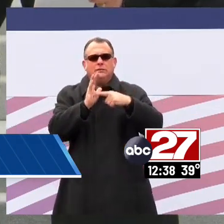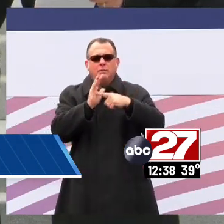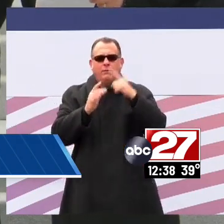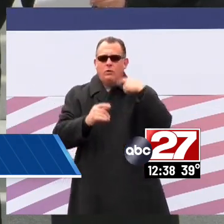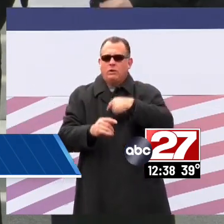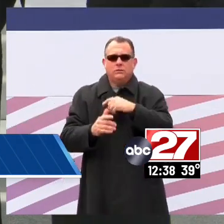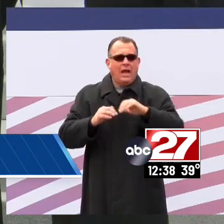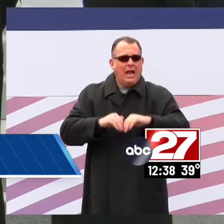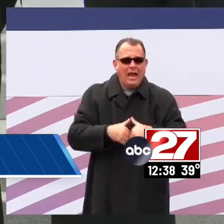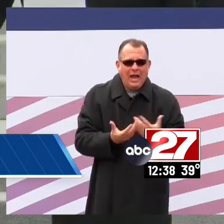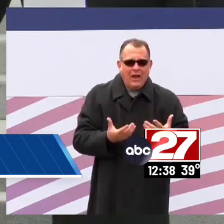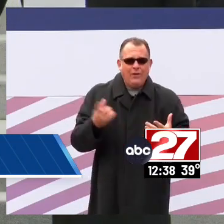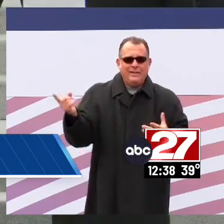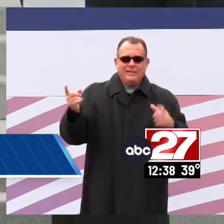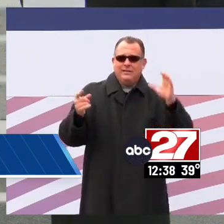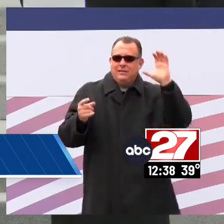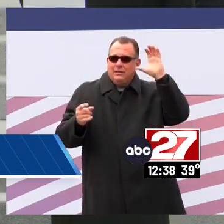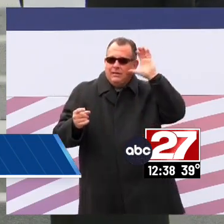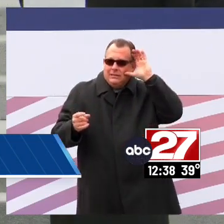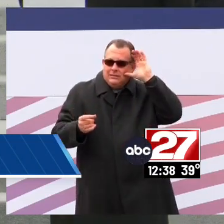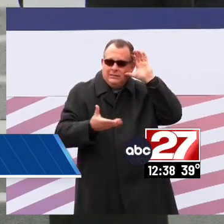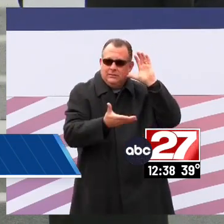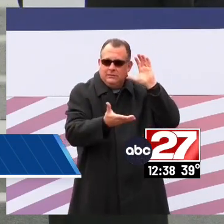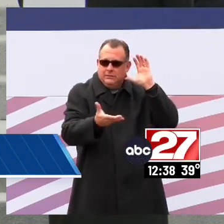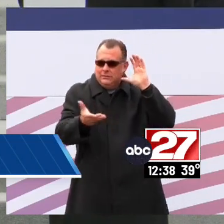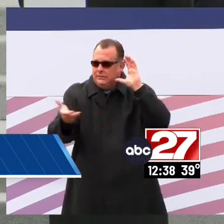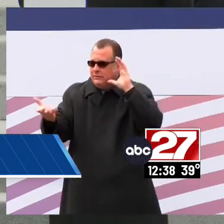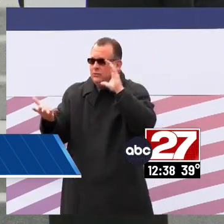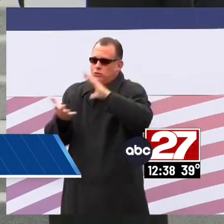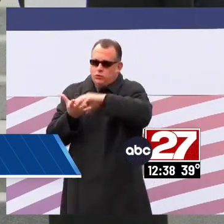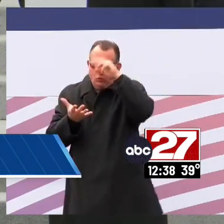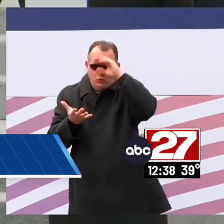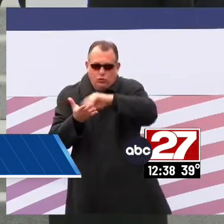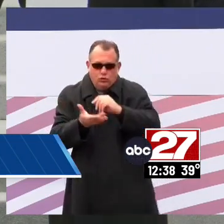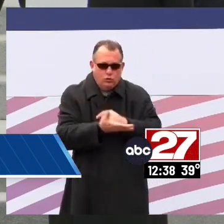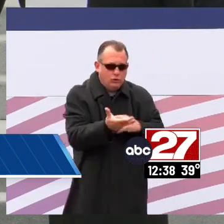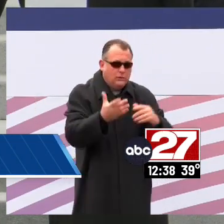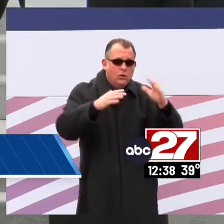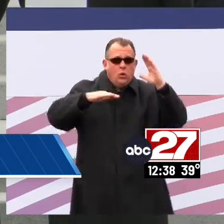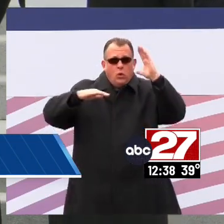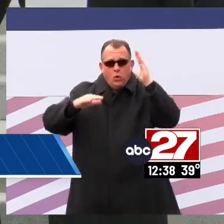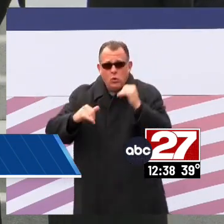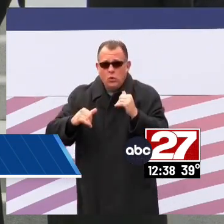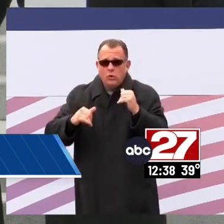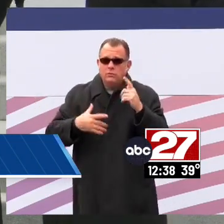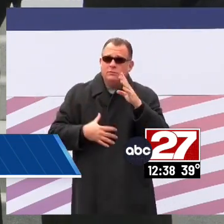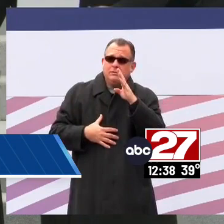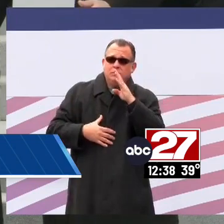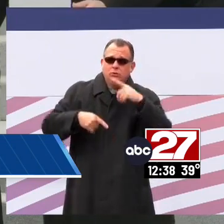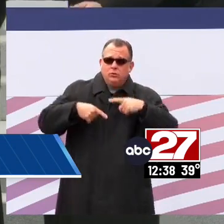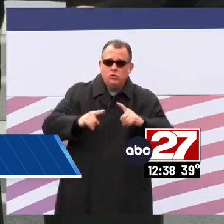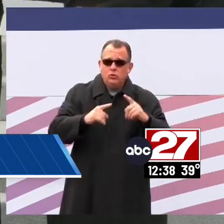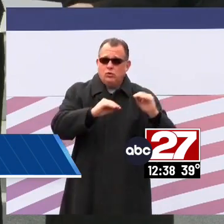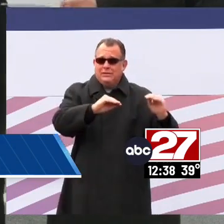learn and speaking in the hope of teaching and courageously leading.